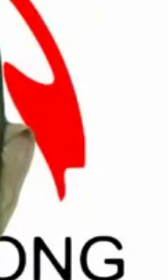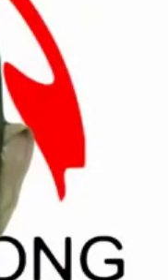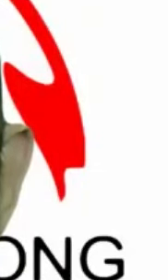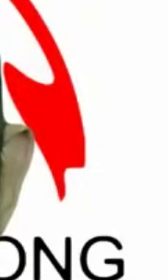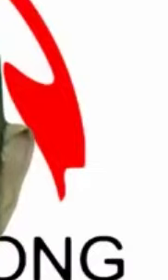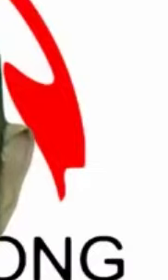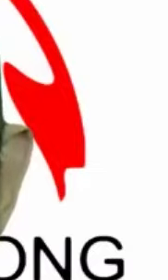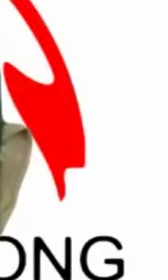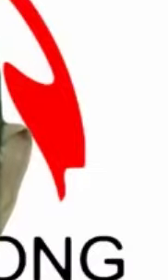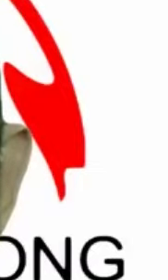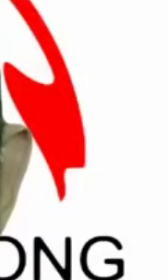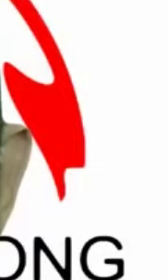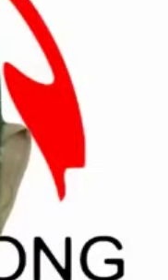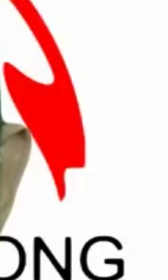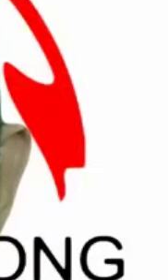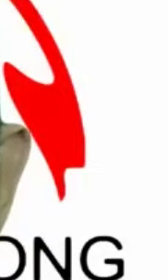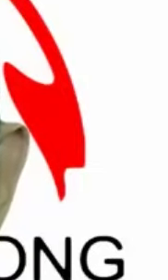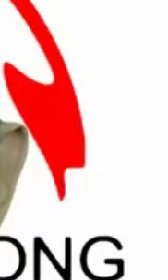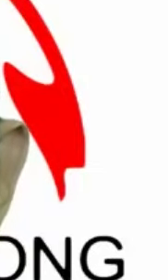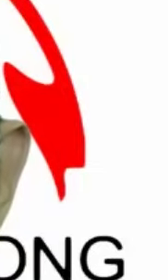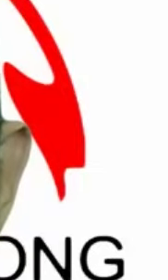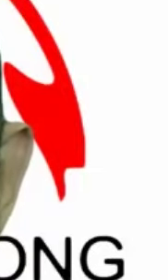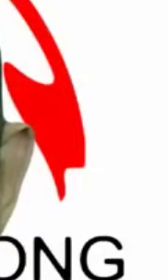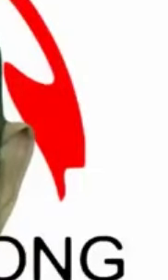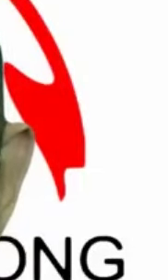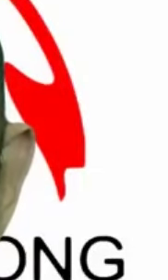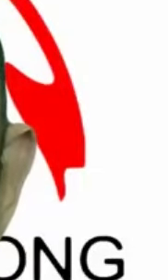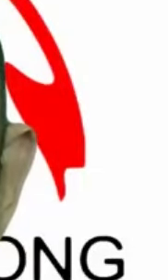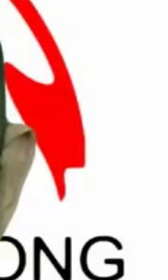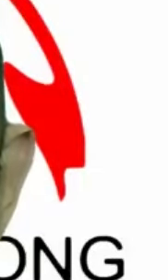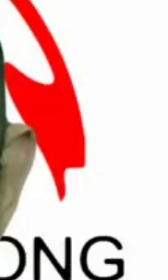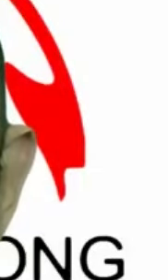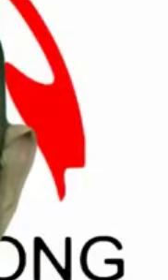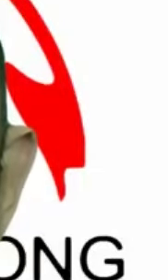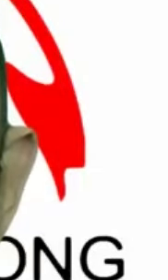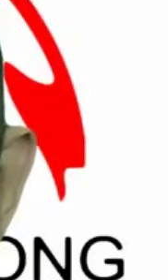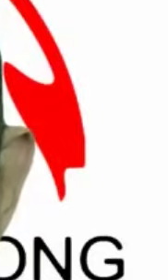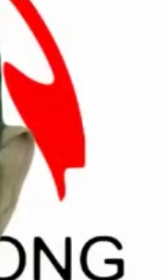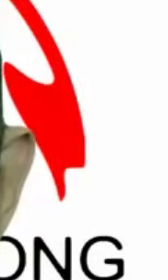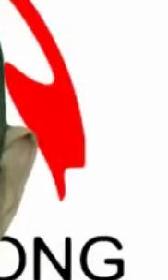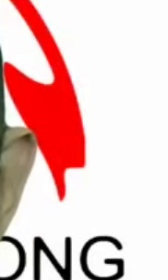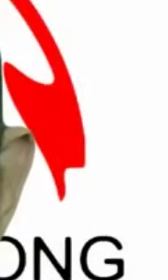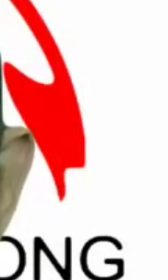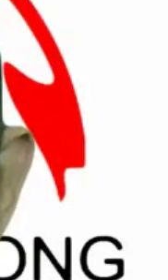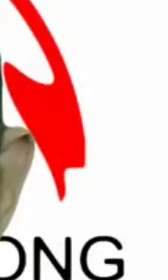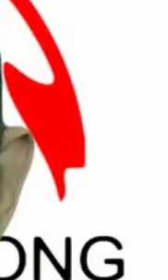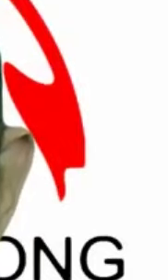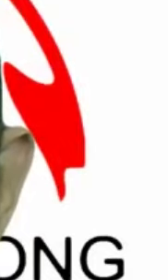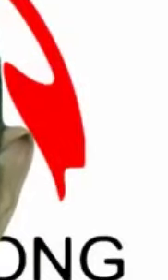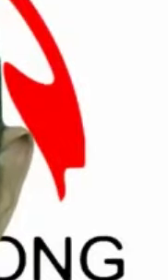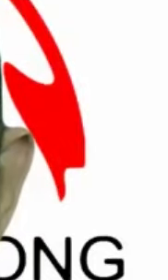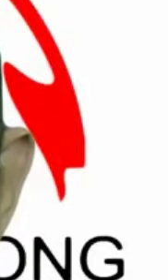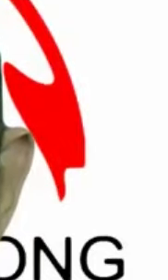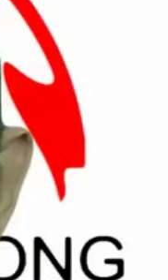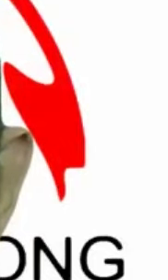we have also barriers that came from the buildings themselves. We have